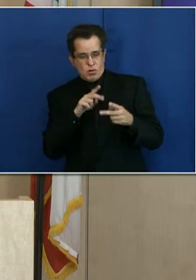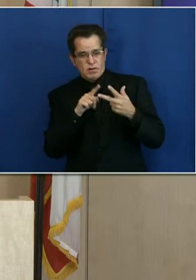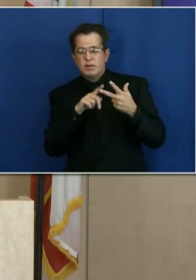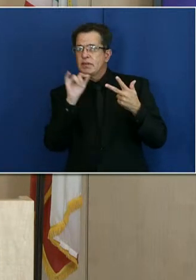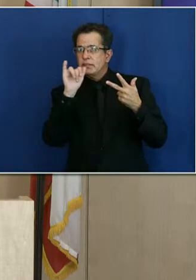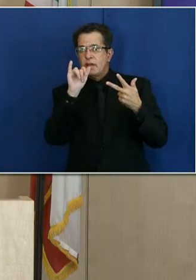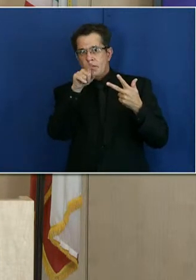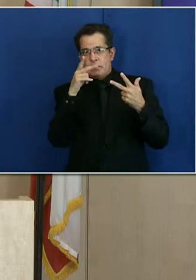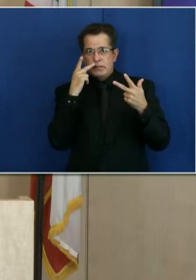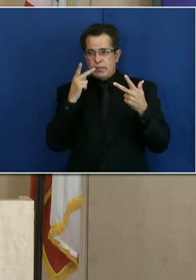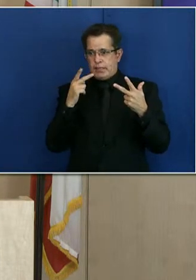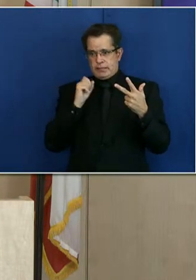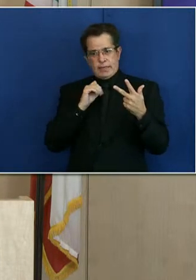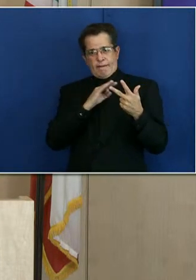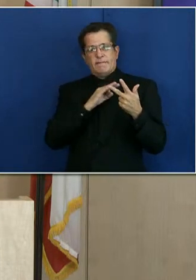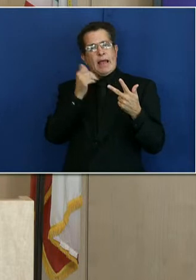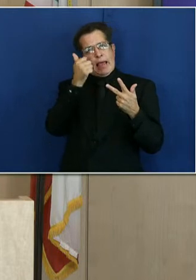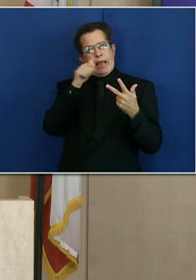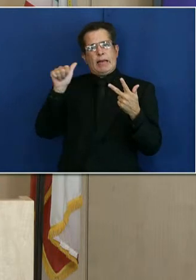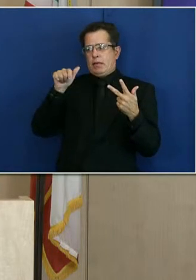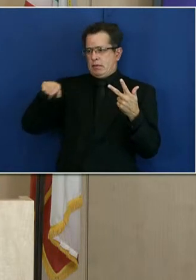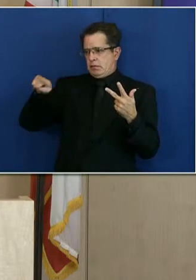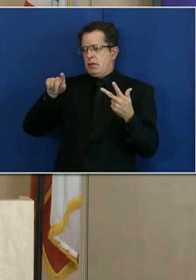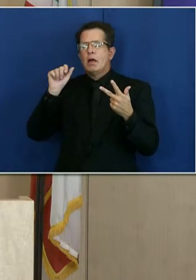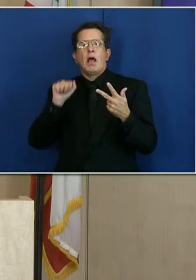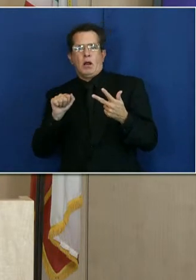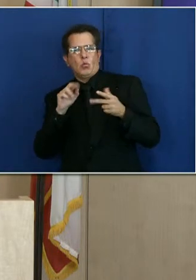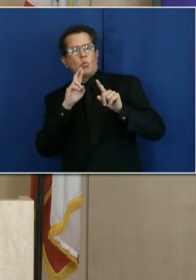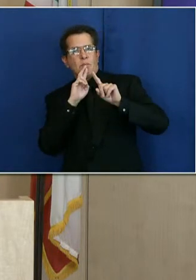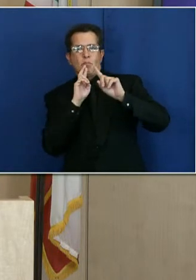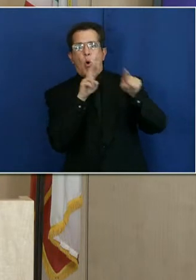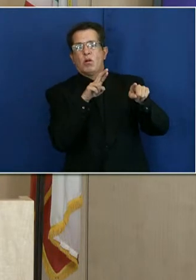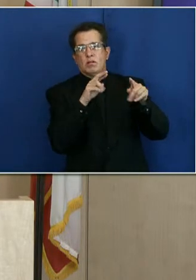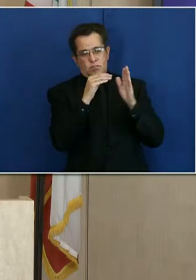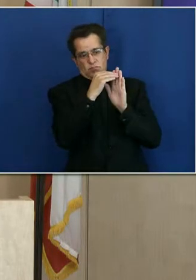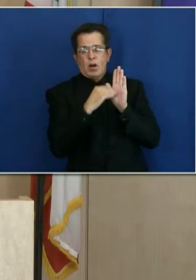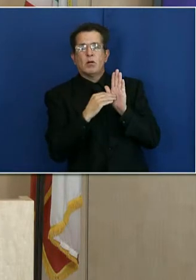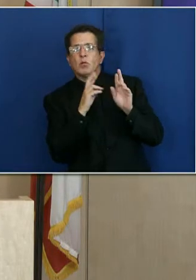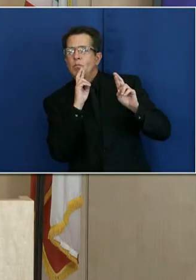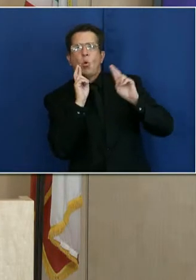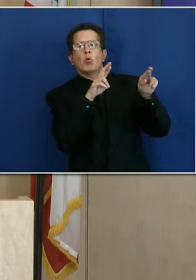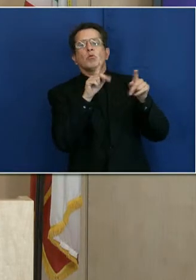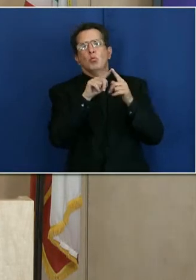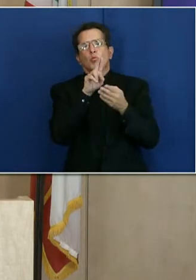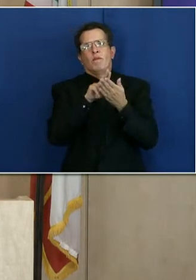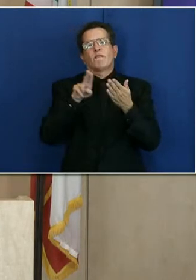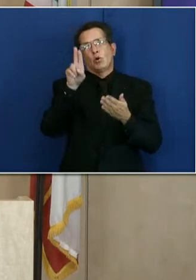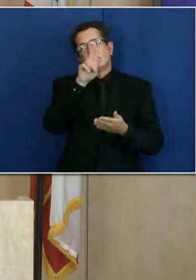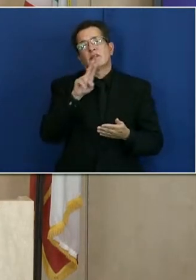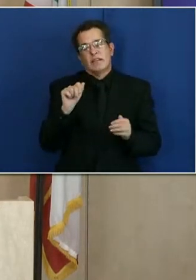students, faculty, staff, other folks, can report those directly to the university as well.